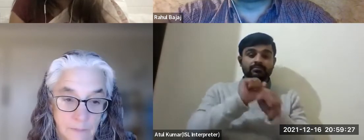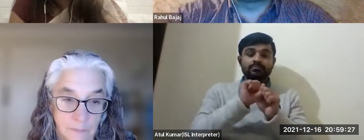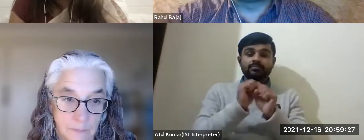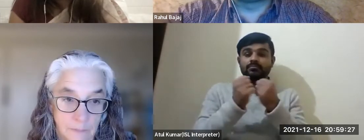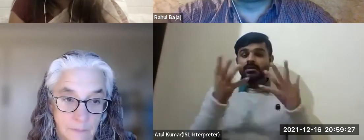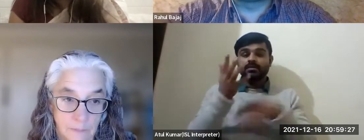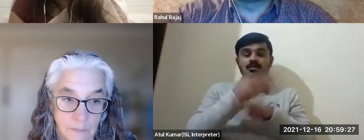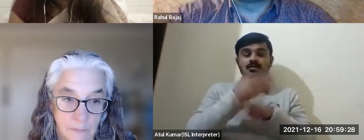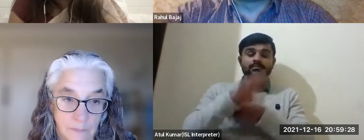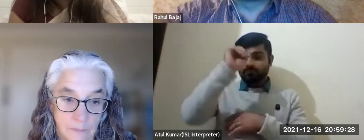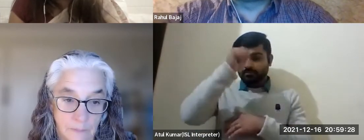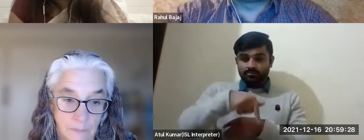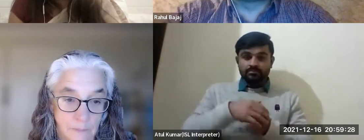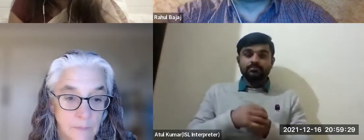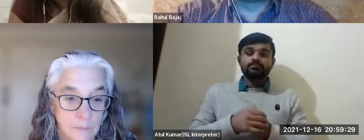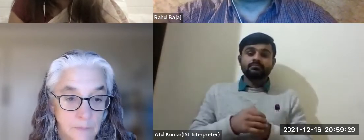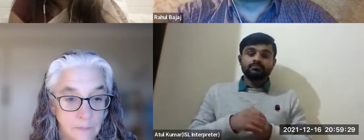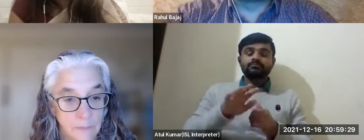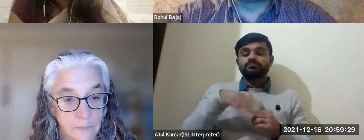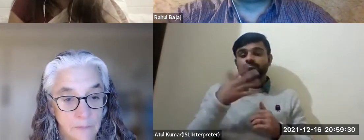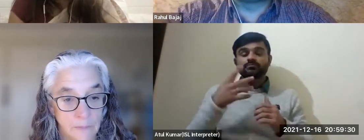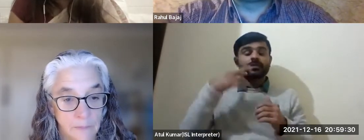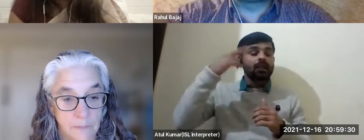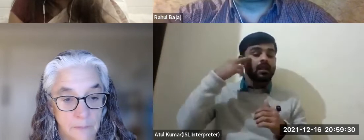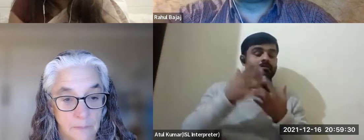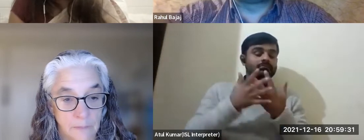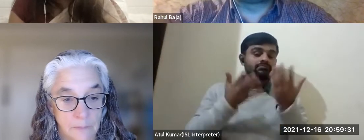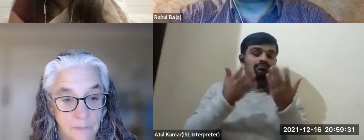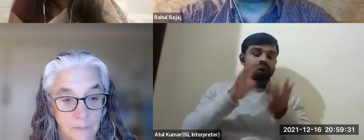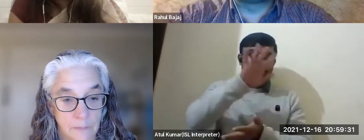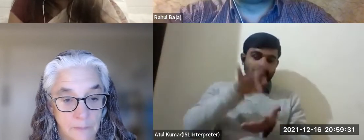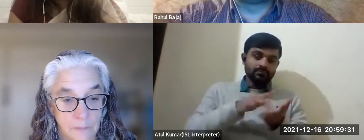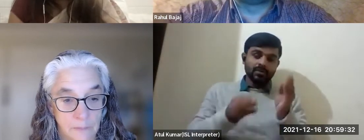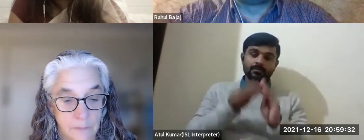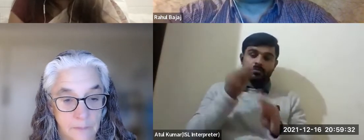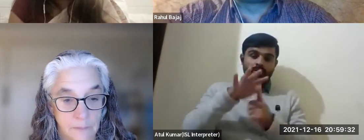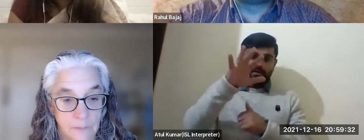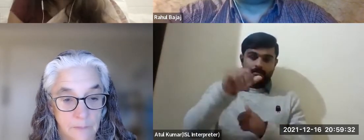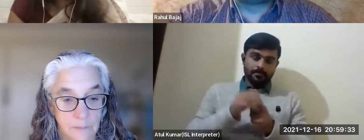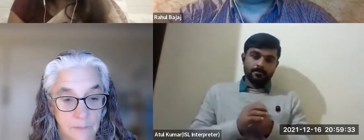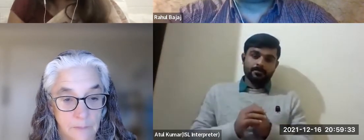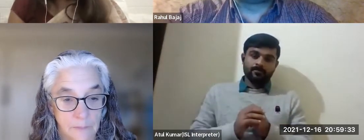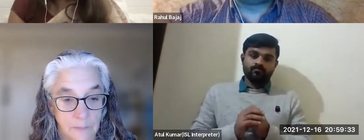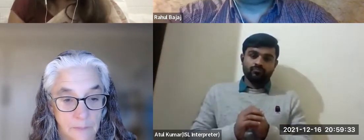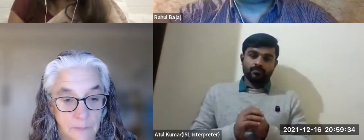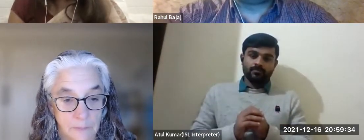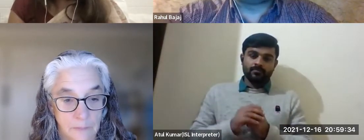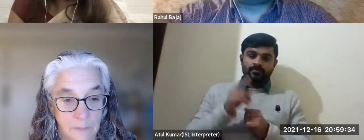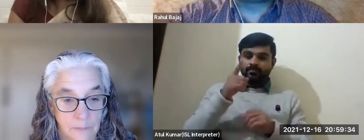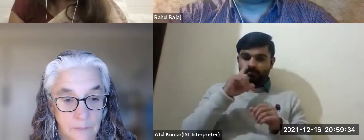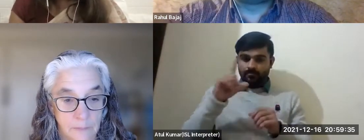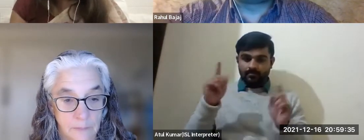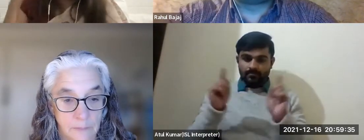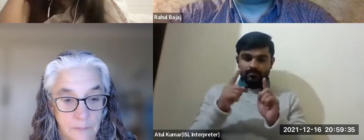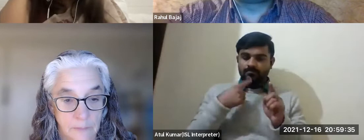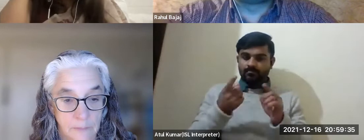with disabilities in India, all the more reason for you to make your platform more accessible. So, sort of, Lainey, let me